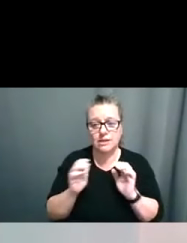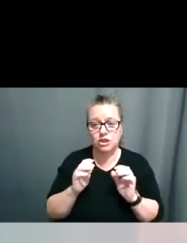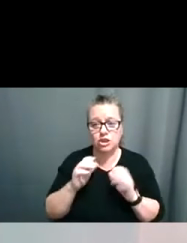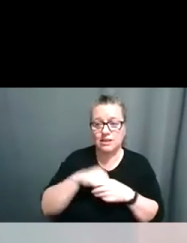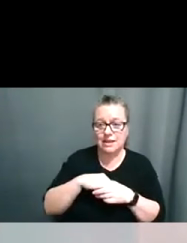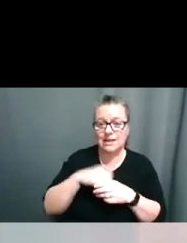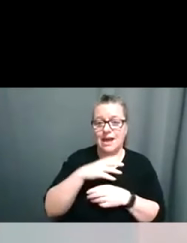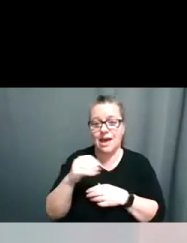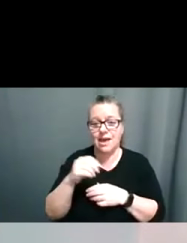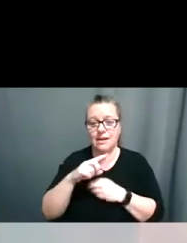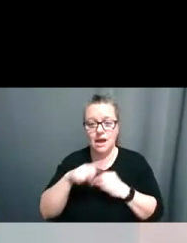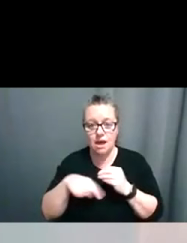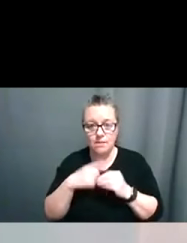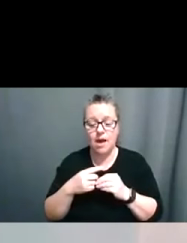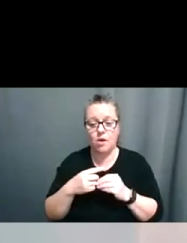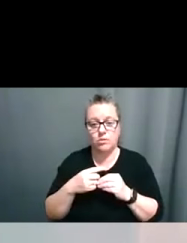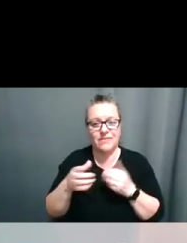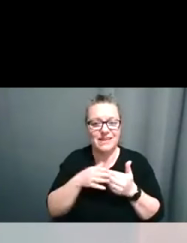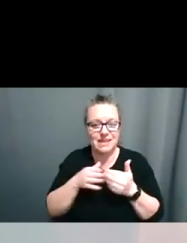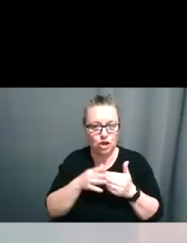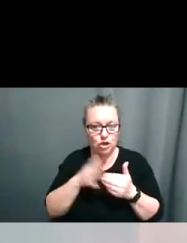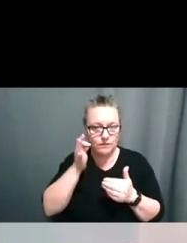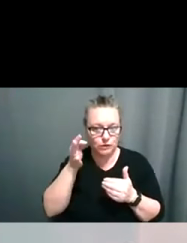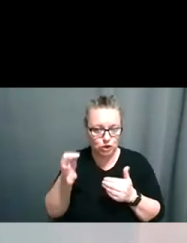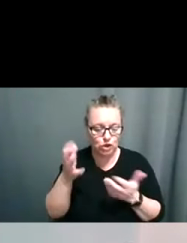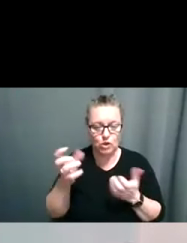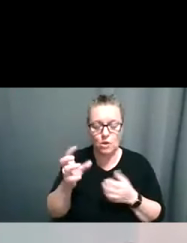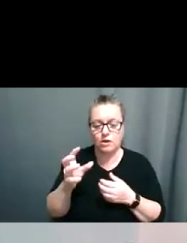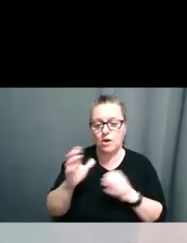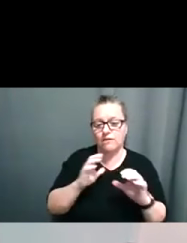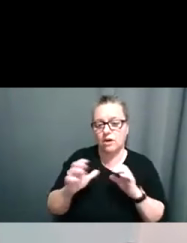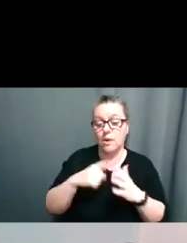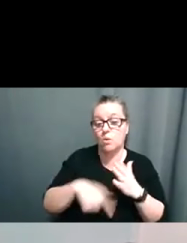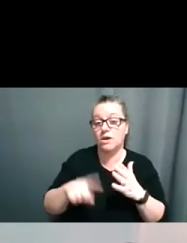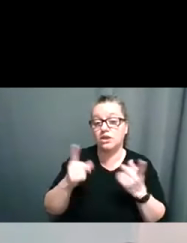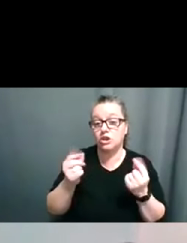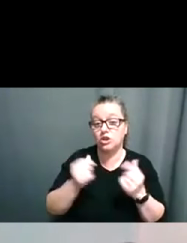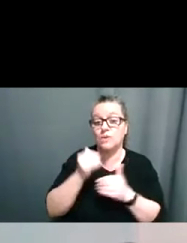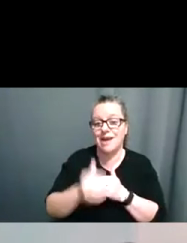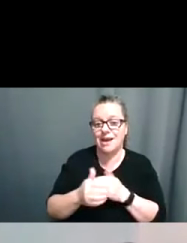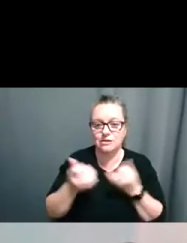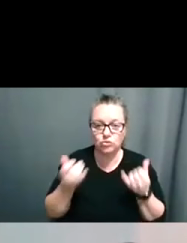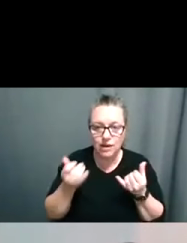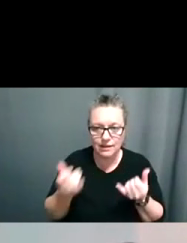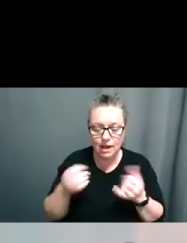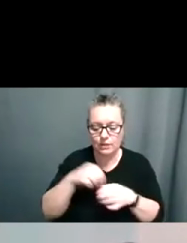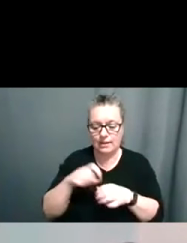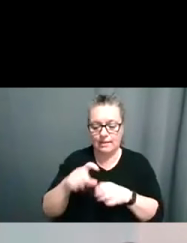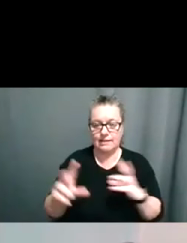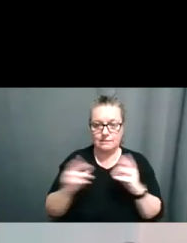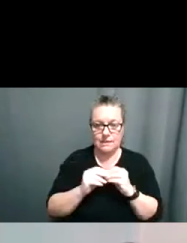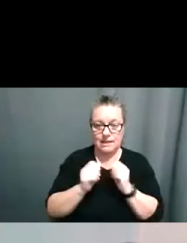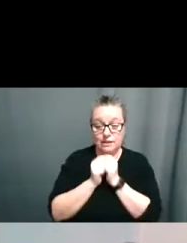and about the very near future, right? You want to have a conversation about what to do next right now in this meeting